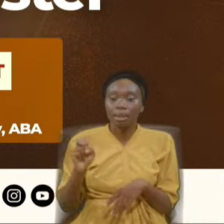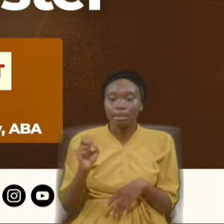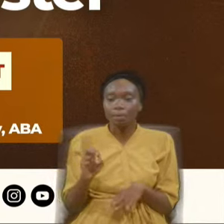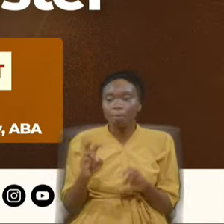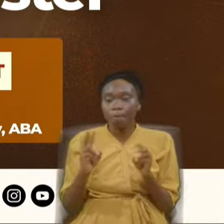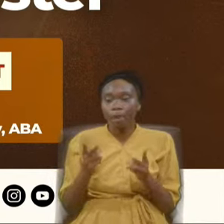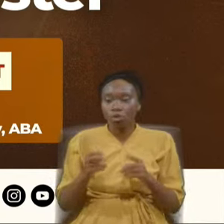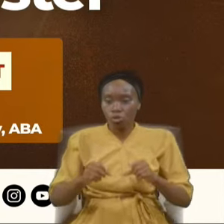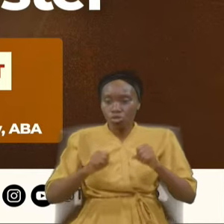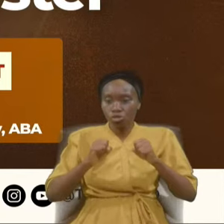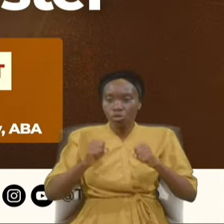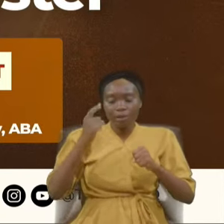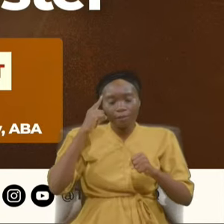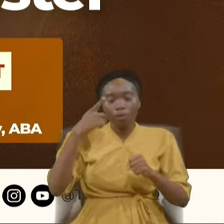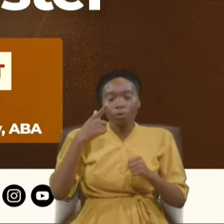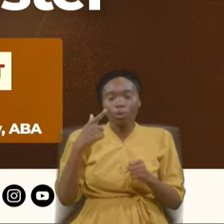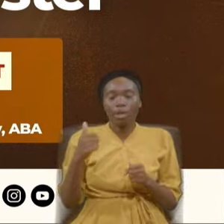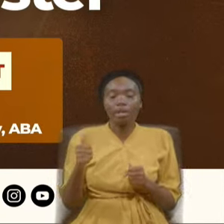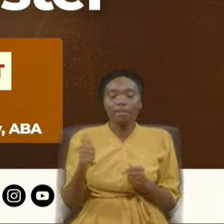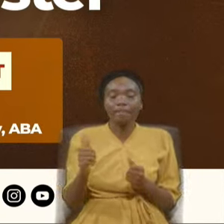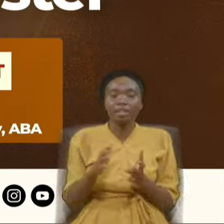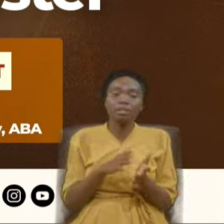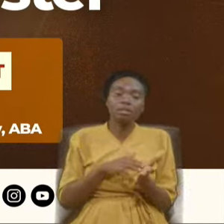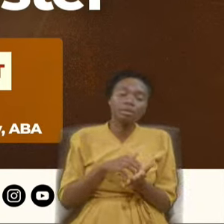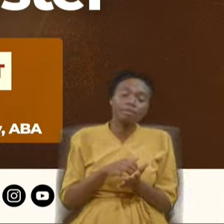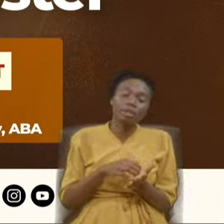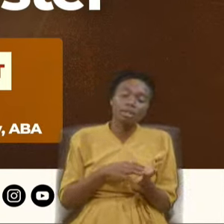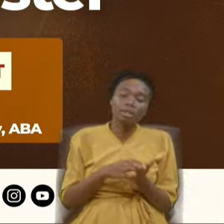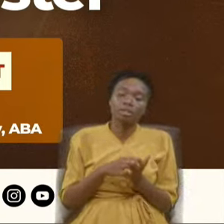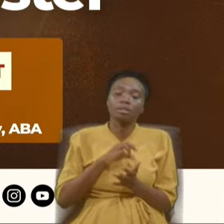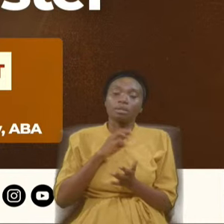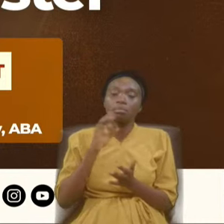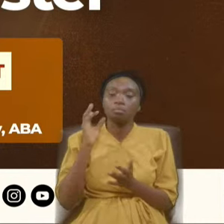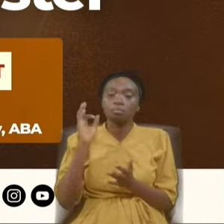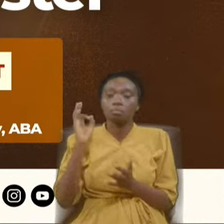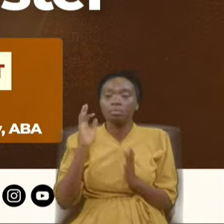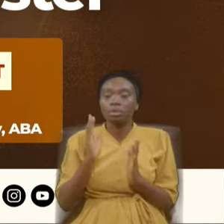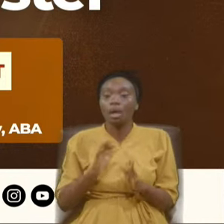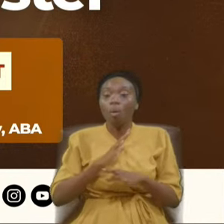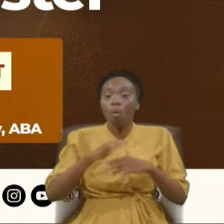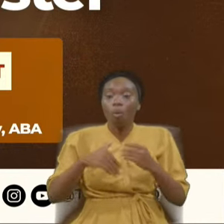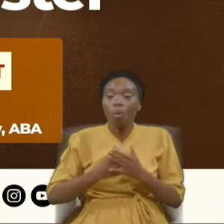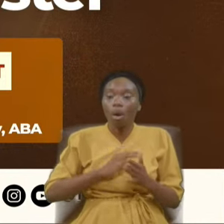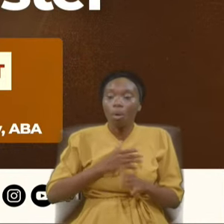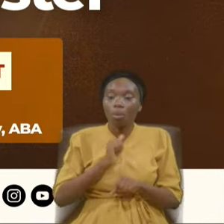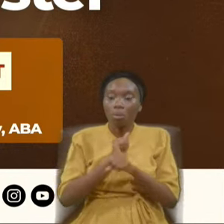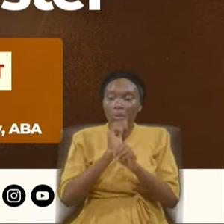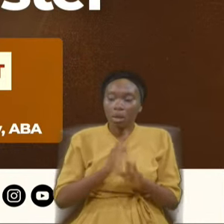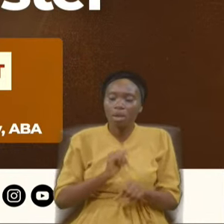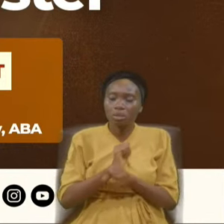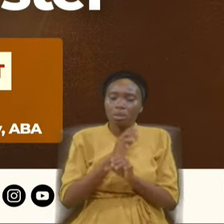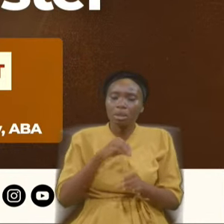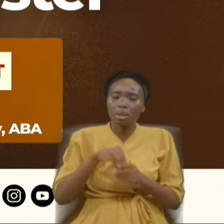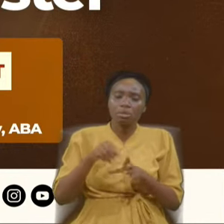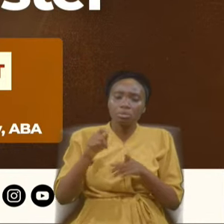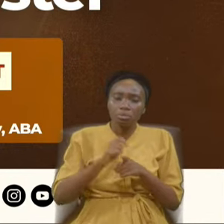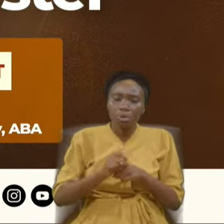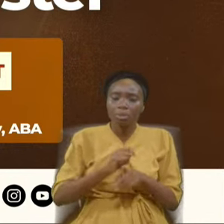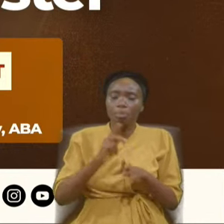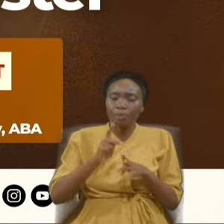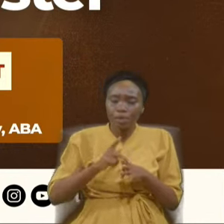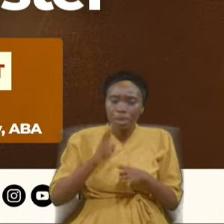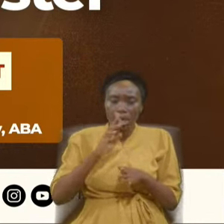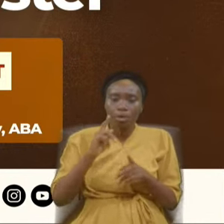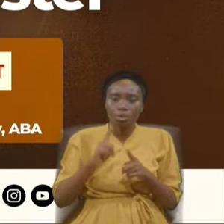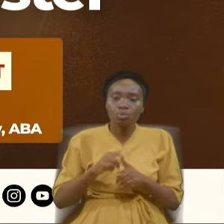Strength for a Fainting Minister. All our workers and workers in training, our professionals, are to attend